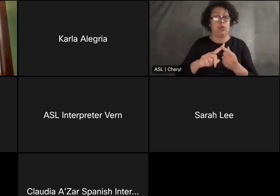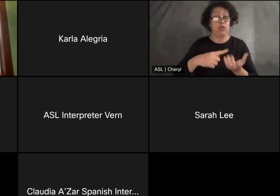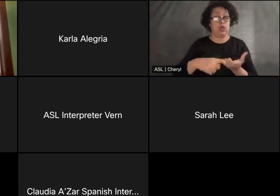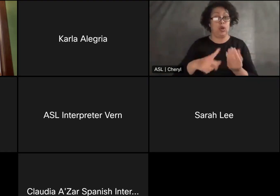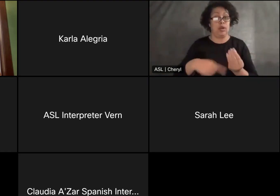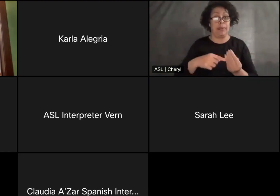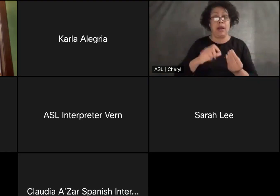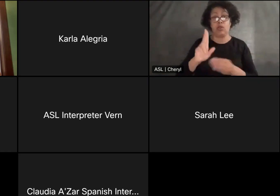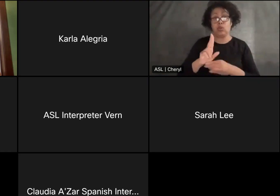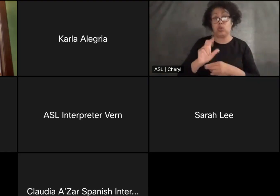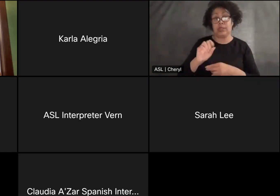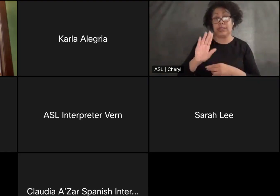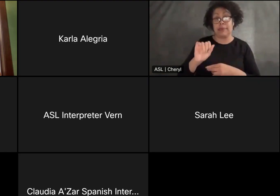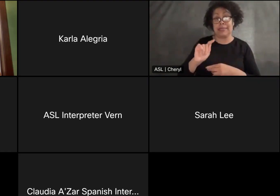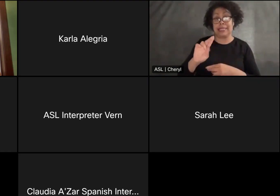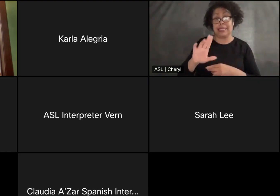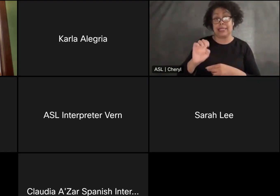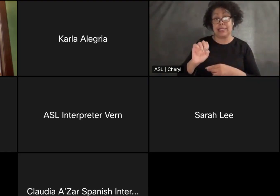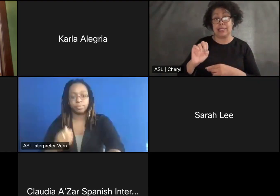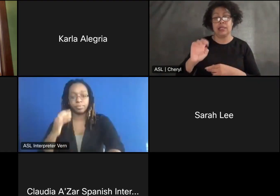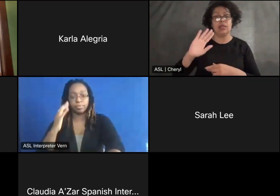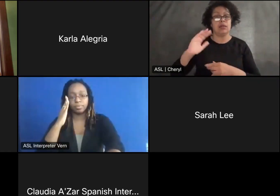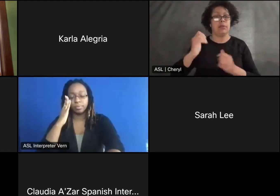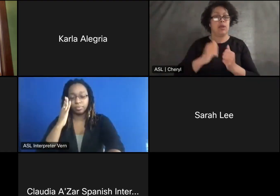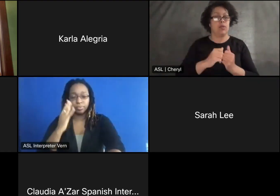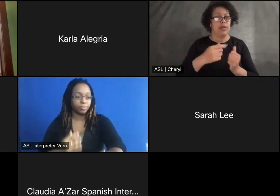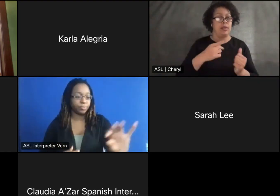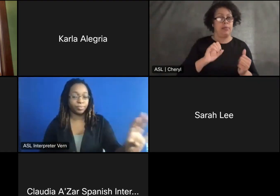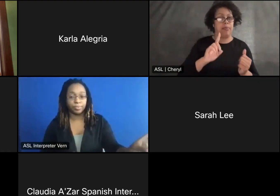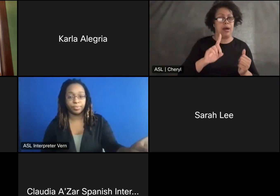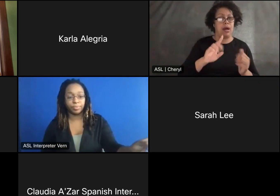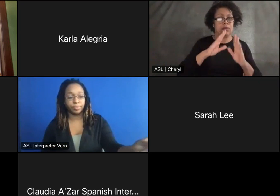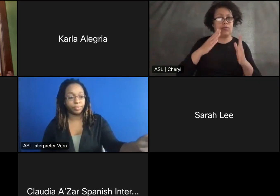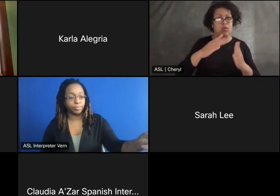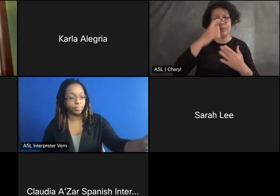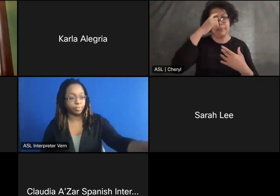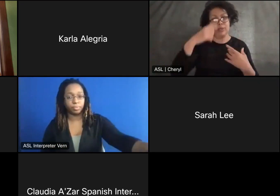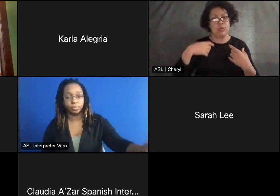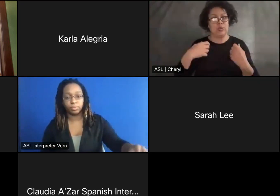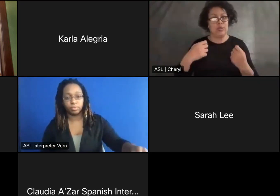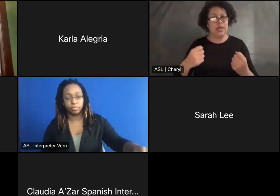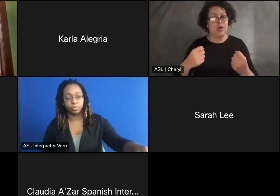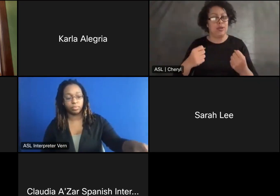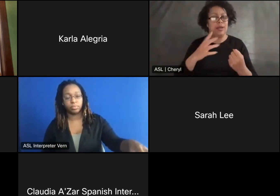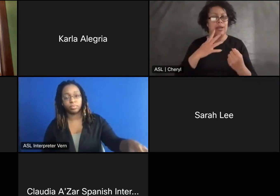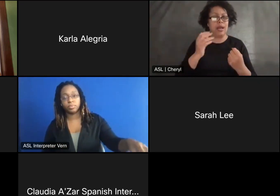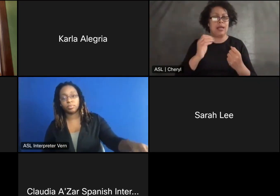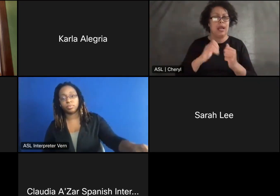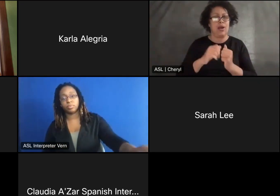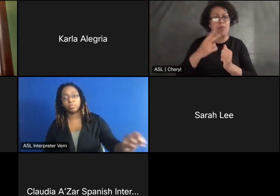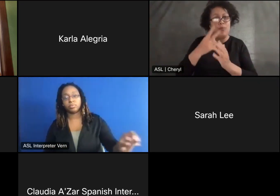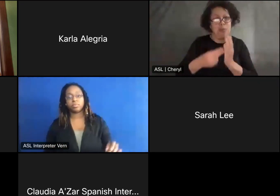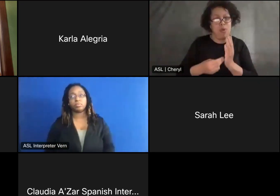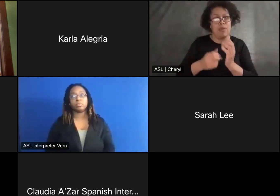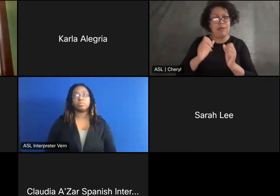a pod map that focuses on mental health, and how both can give,